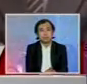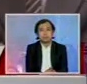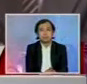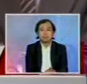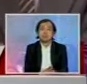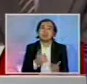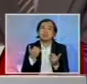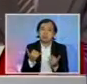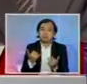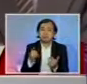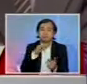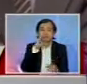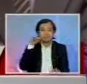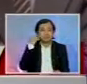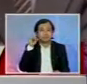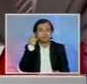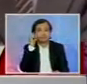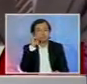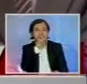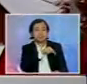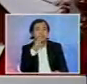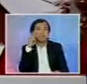Mr. Witness,